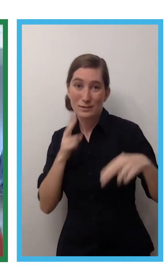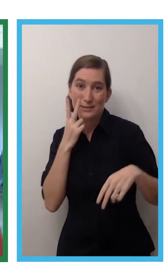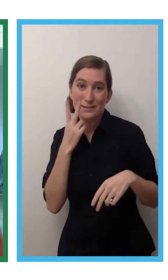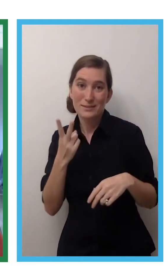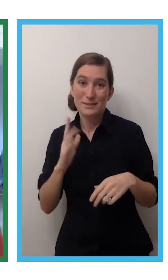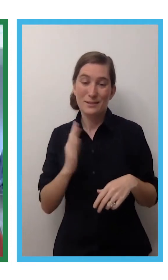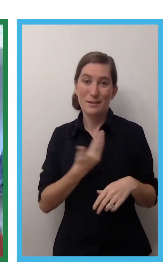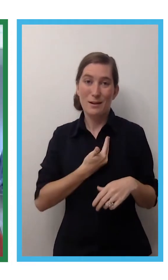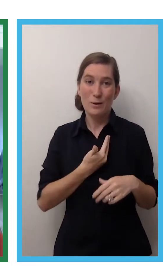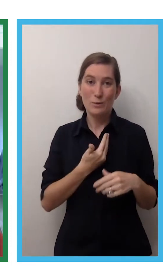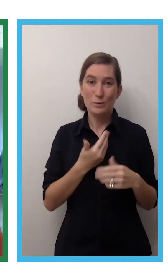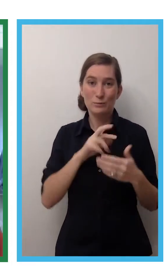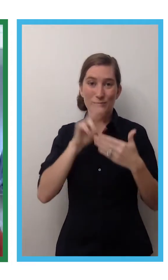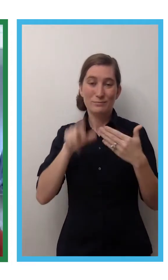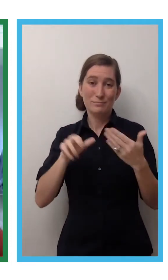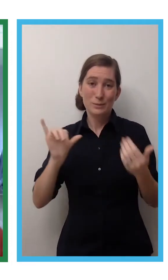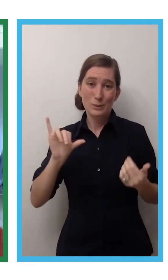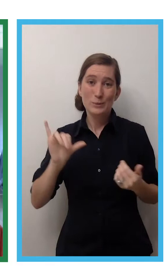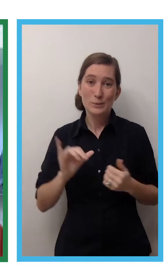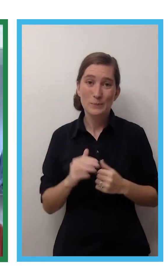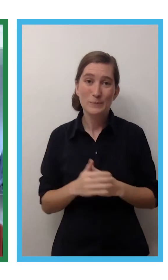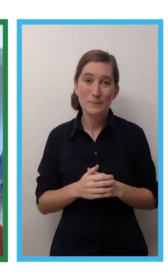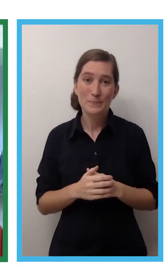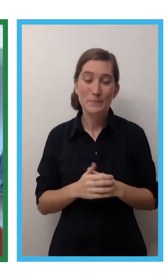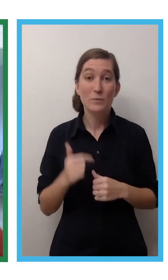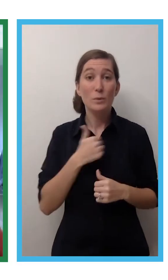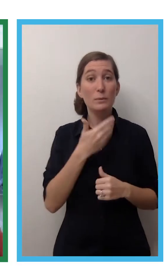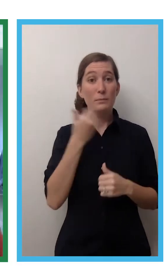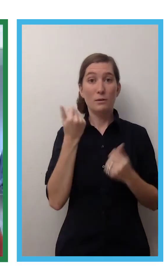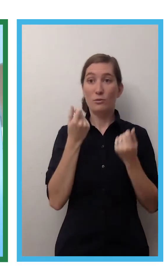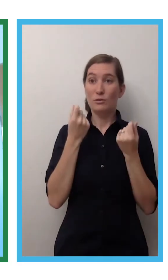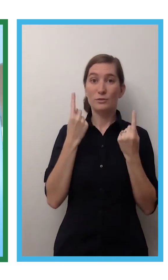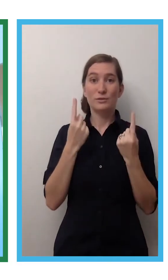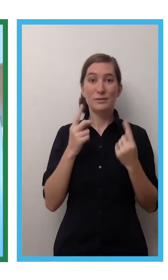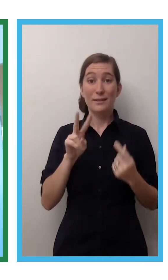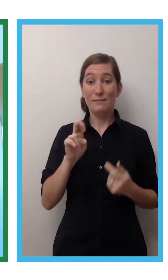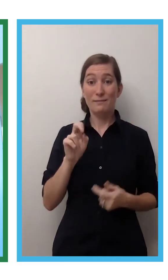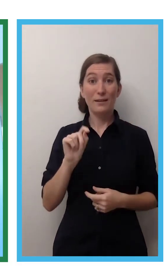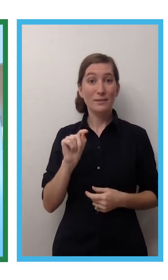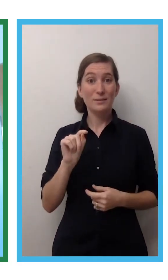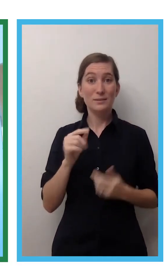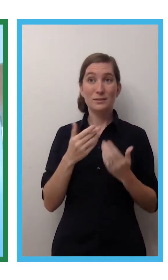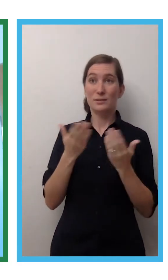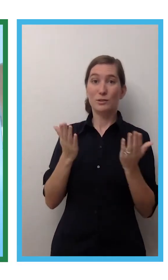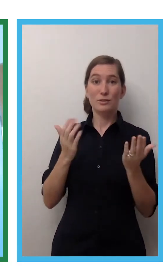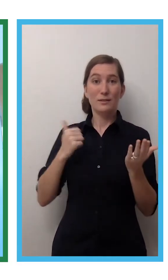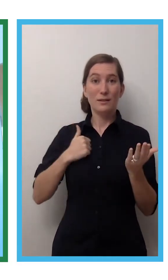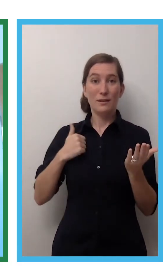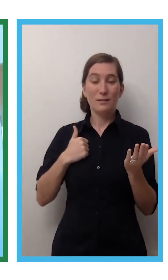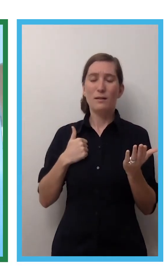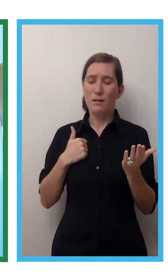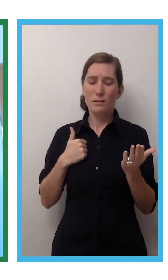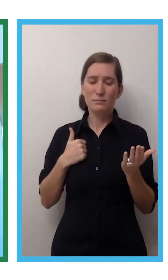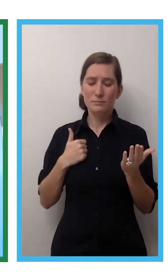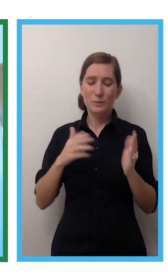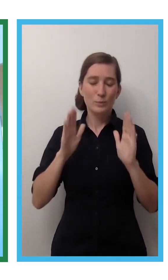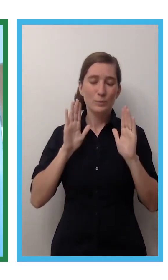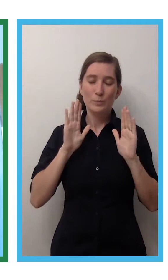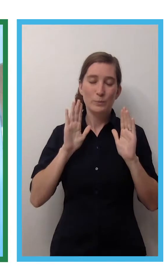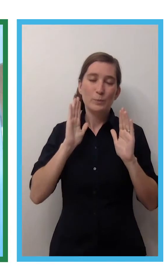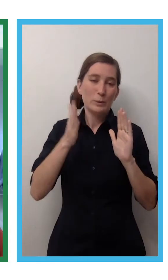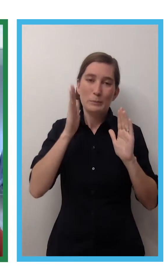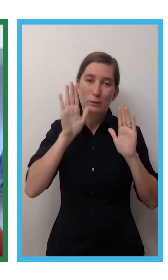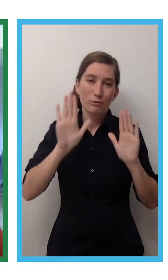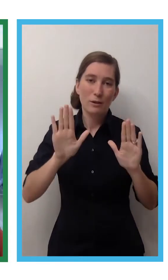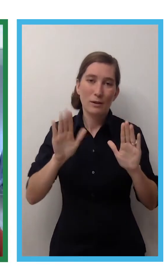survey, the better understanding we have of veterans here in Canada. So, and, you know, this information is going to go to our IWSCC corporate